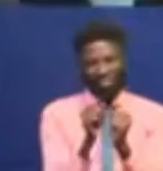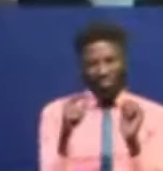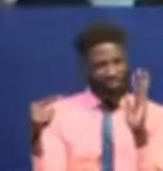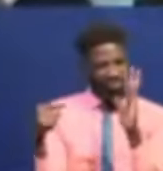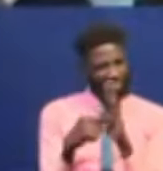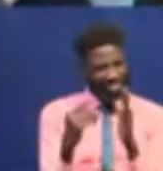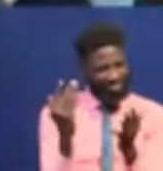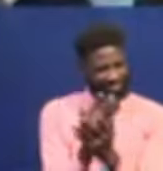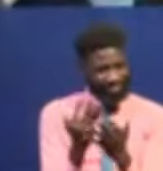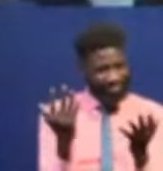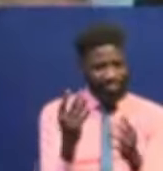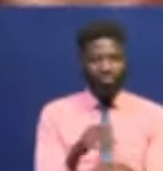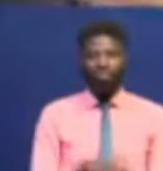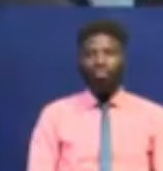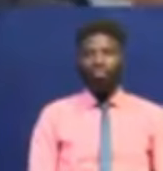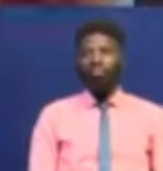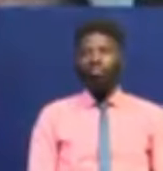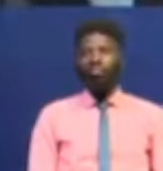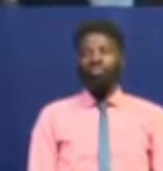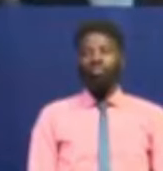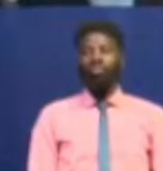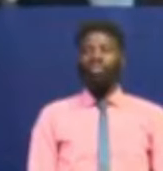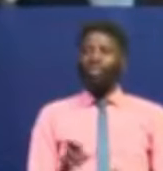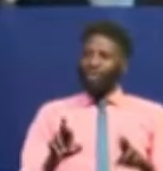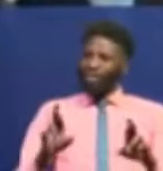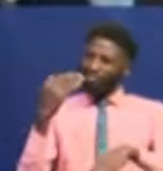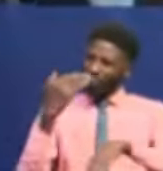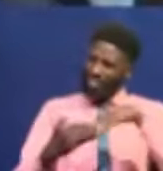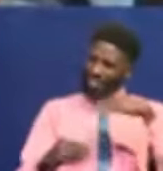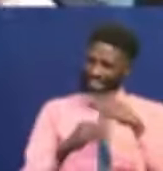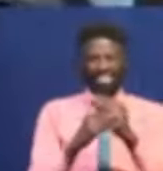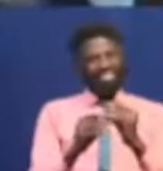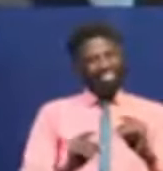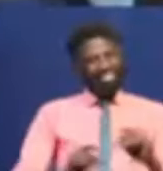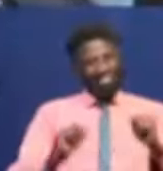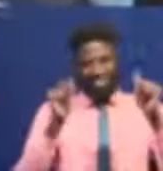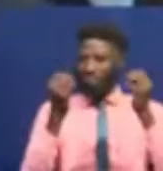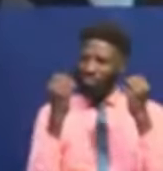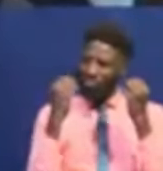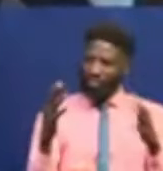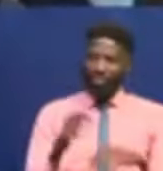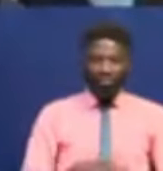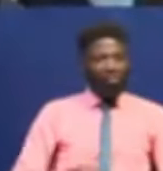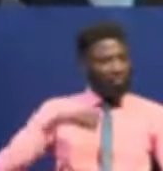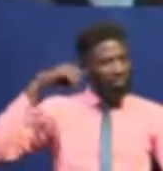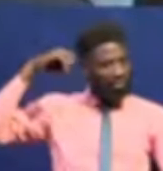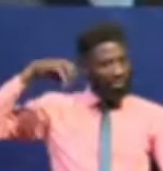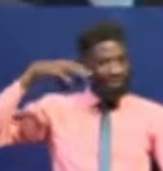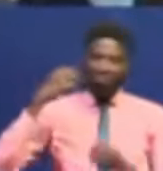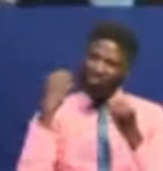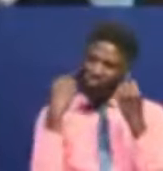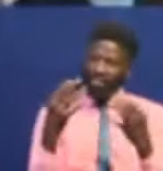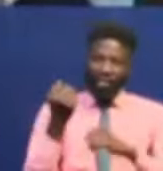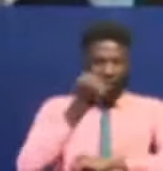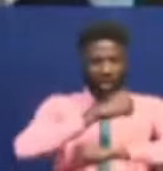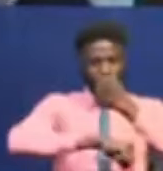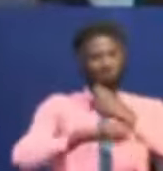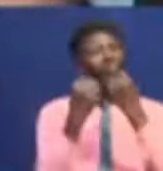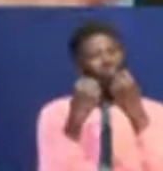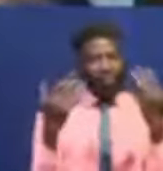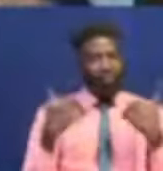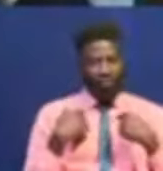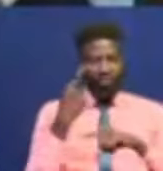trillion. We built a lot of roads. We connected a lot of electricity. We did many things